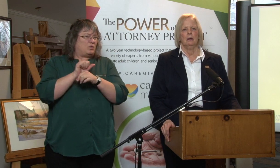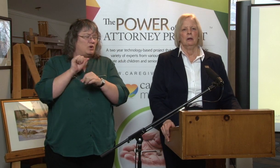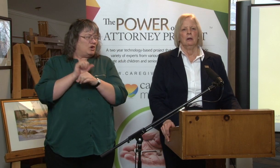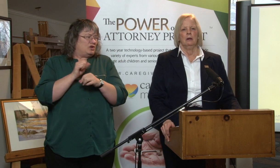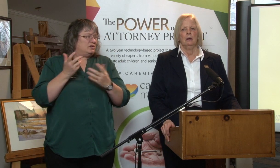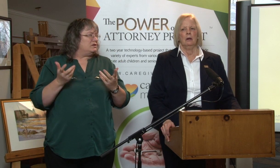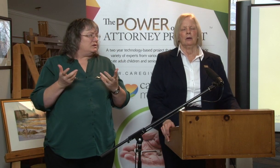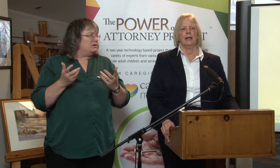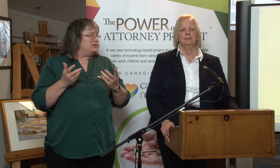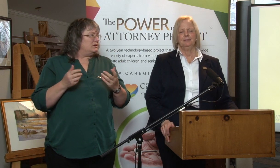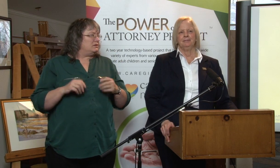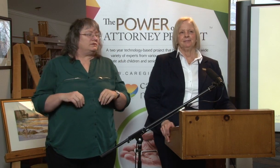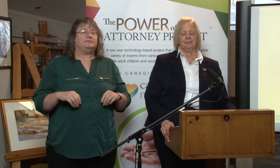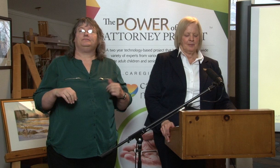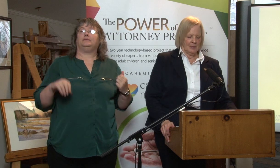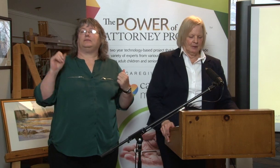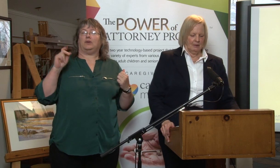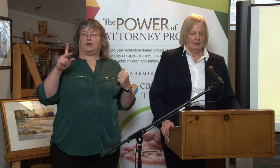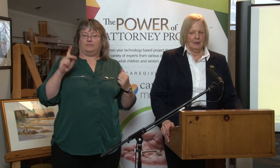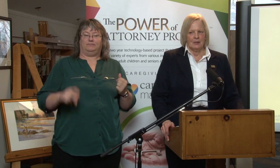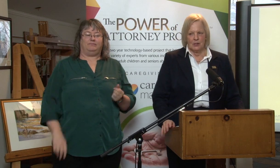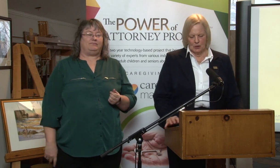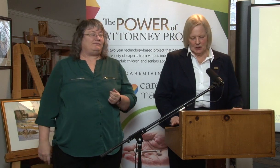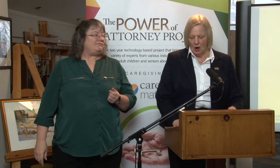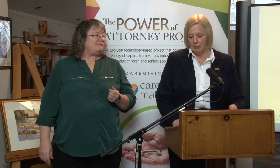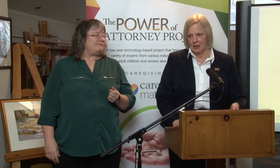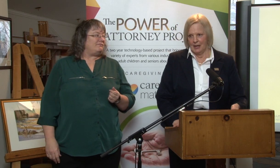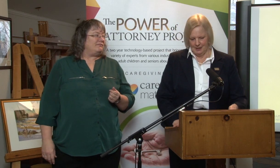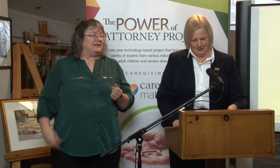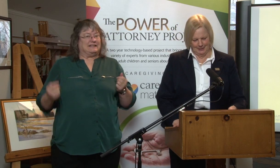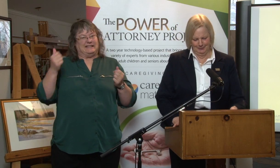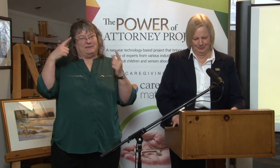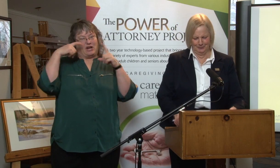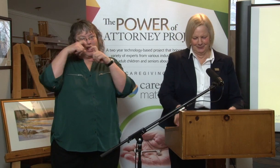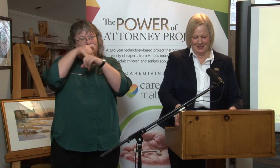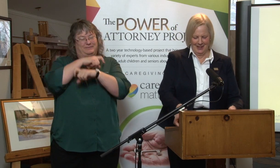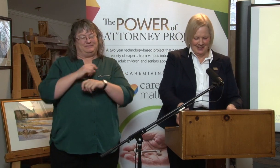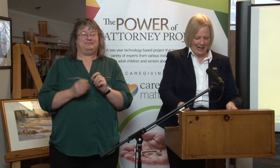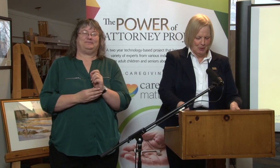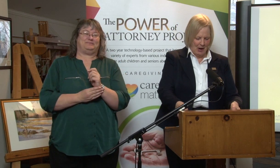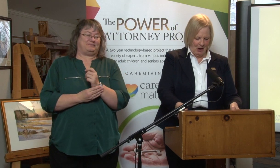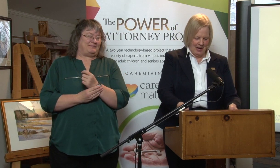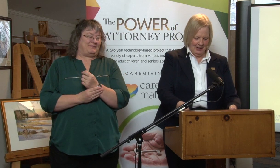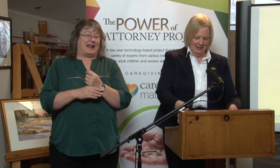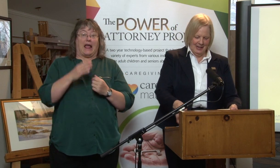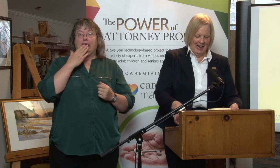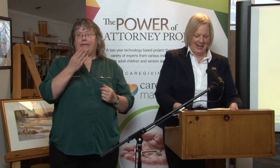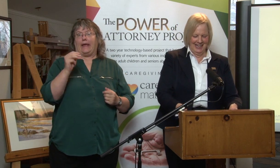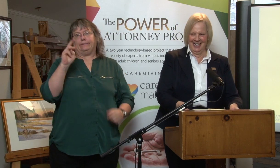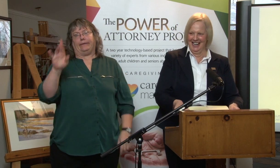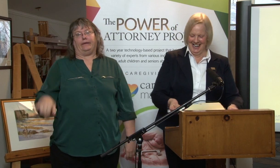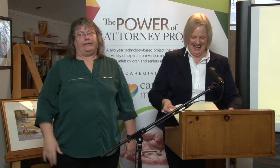bit more detail, please? Okay. It's sort of complicated. Thank you, Mary.